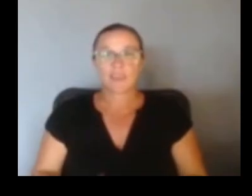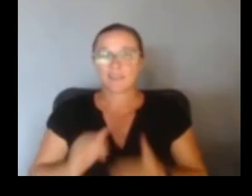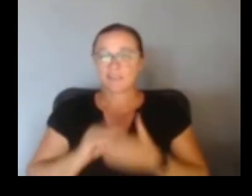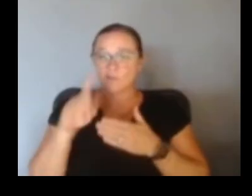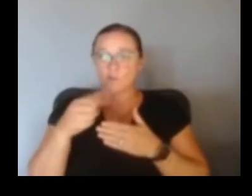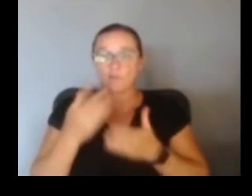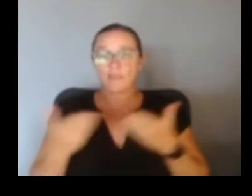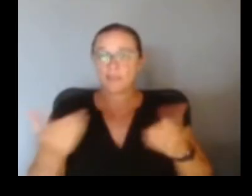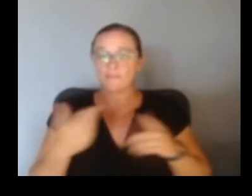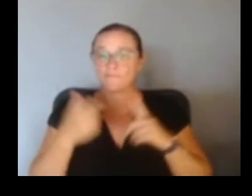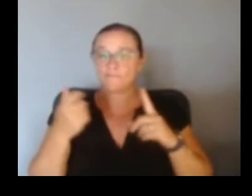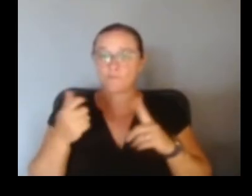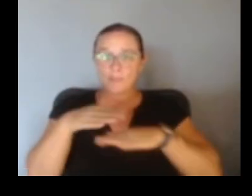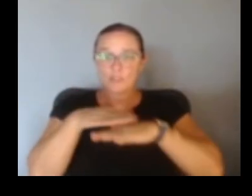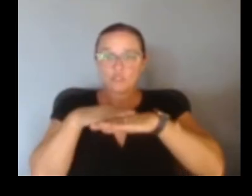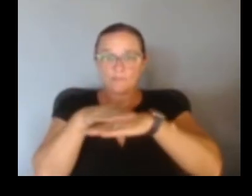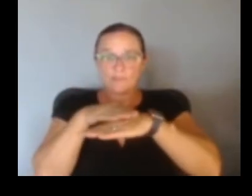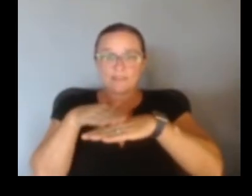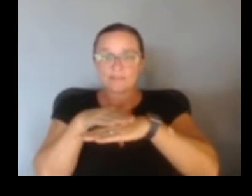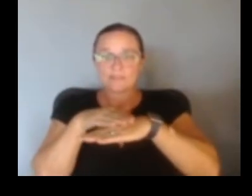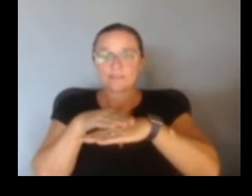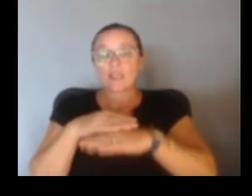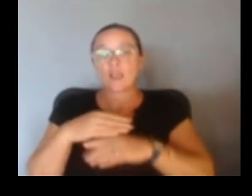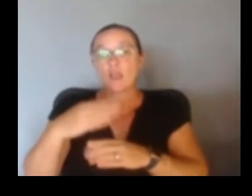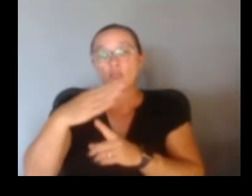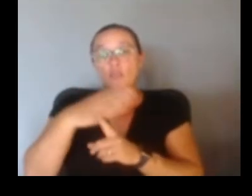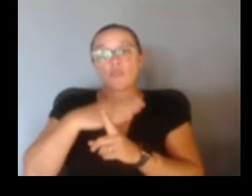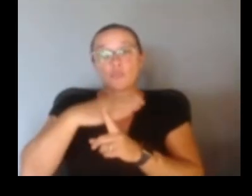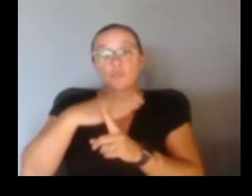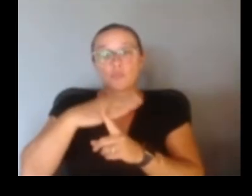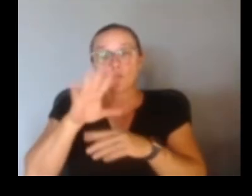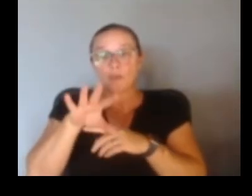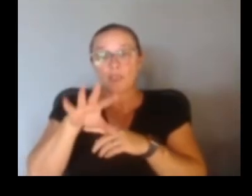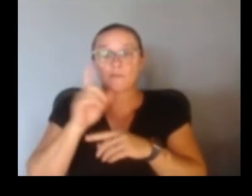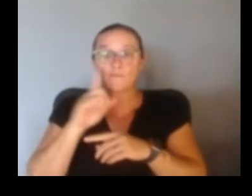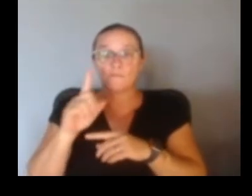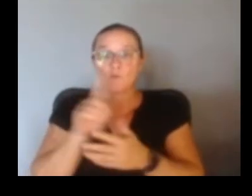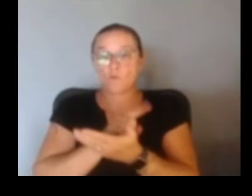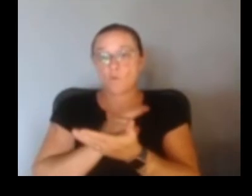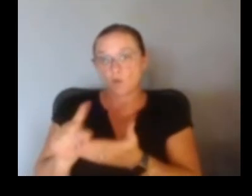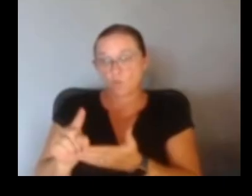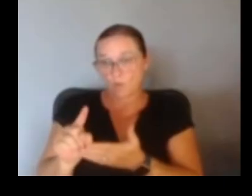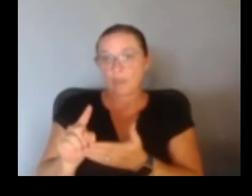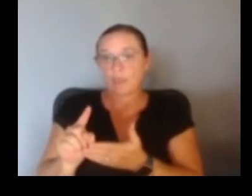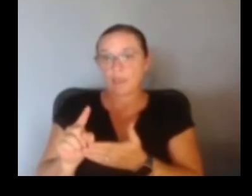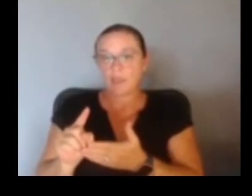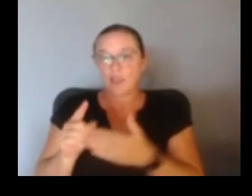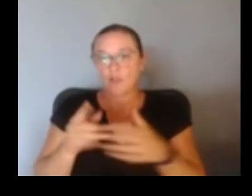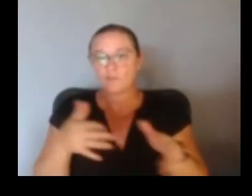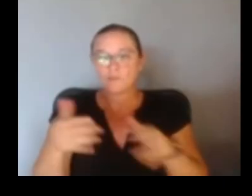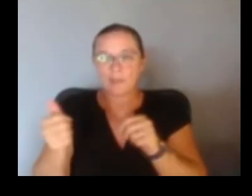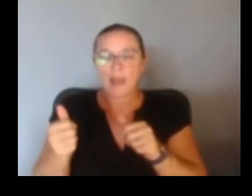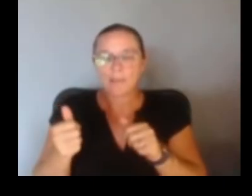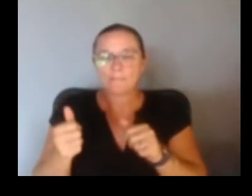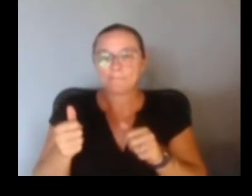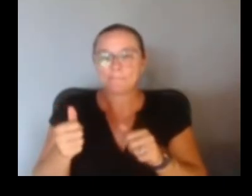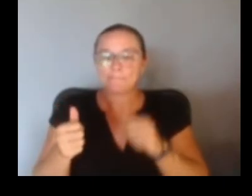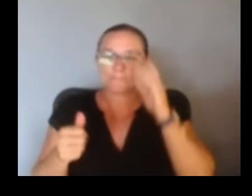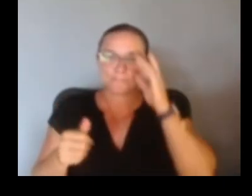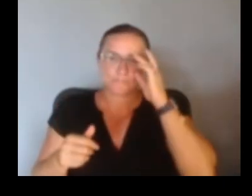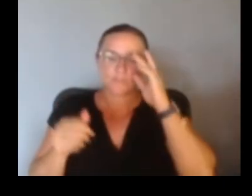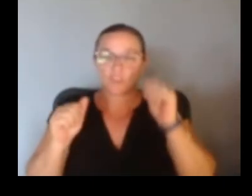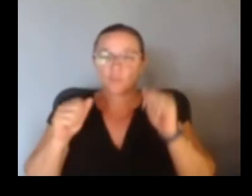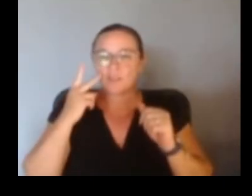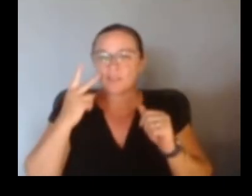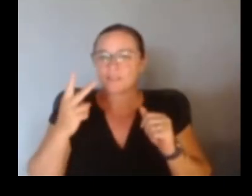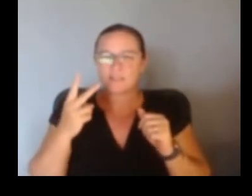surface. If we look at the thermal cameras for the last week, sped up since the end of episode 30, we see very few